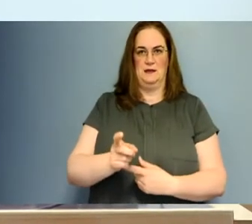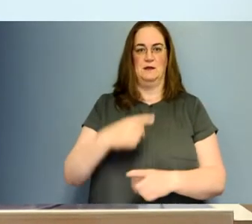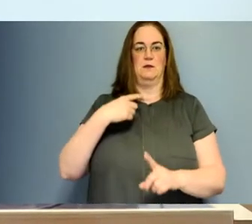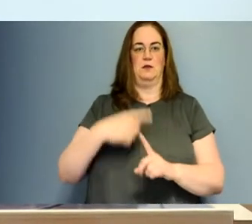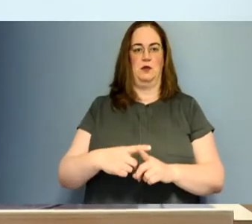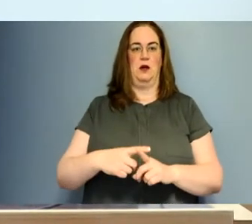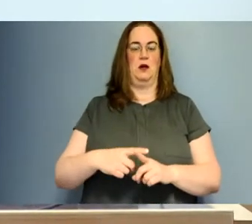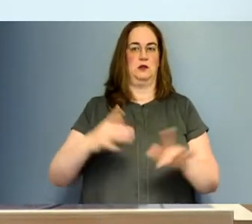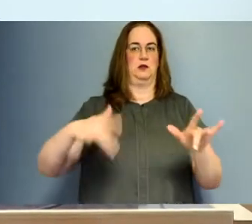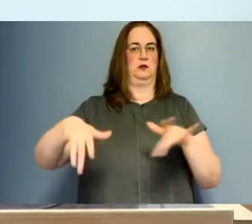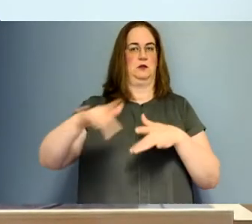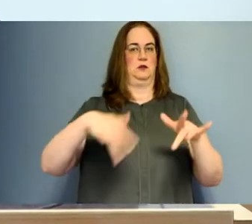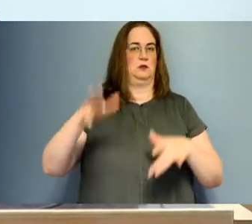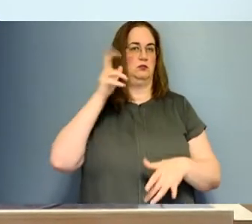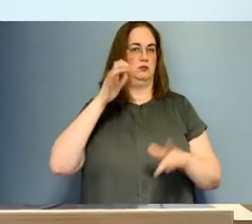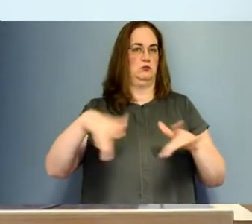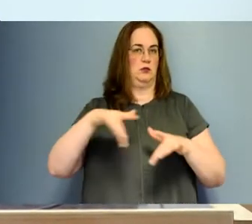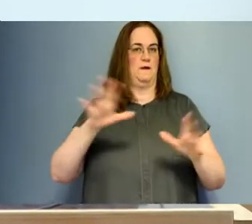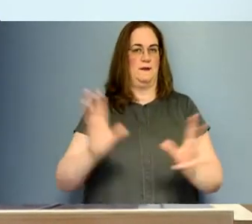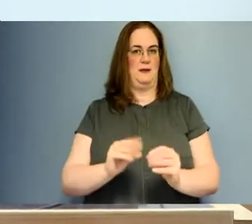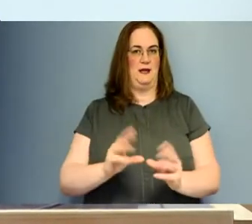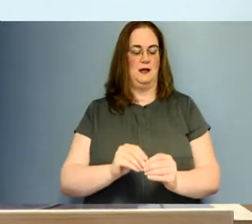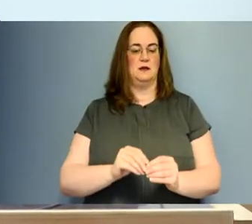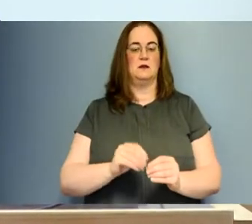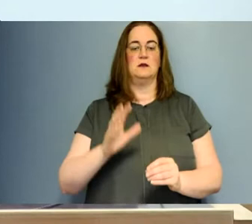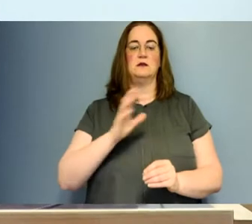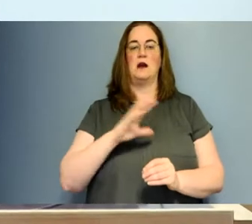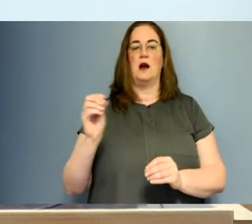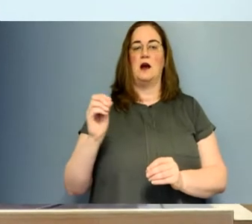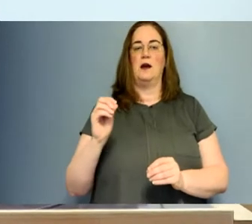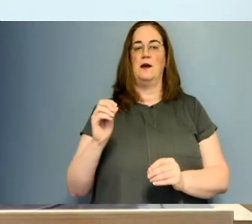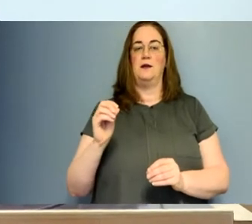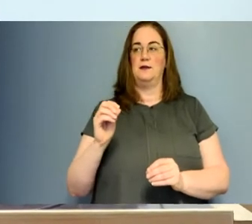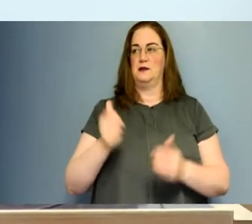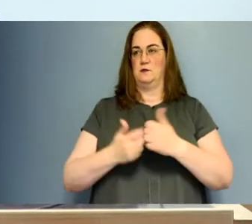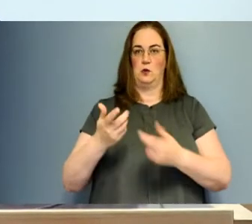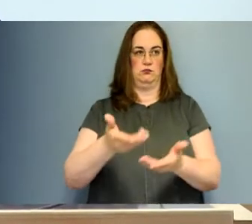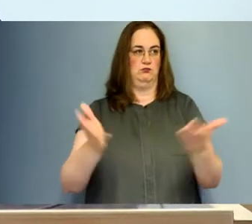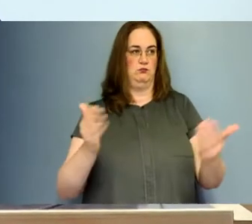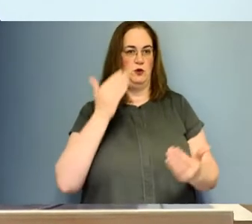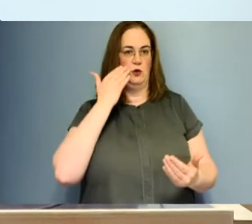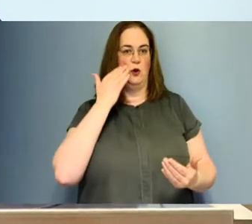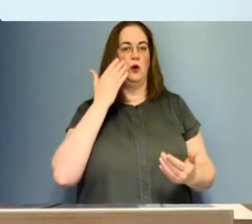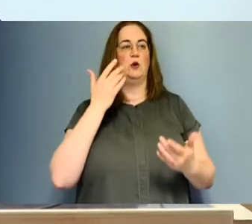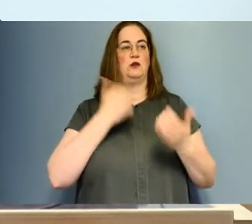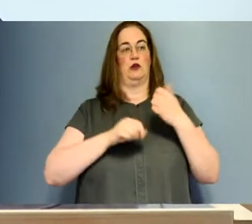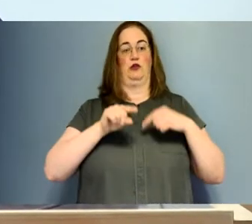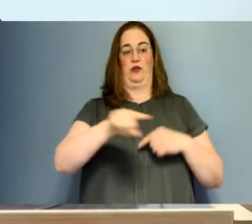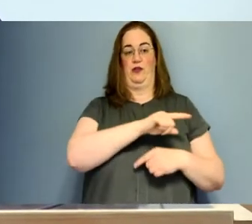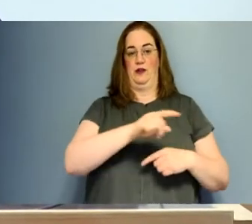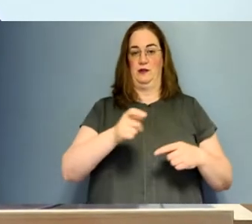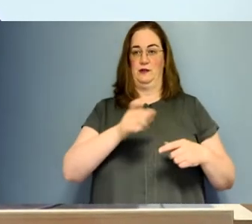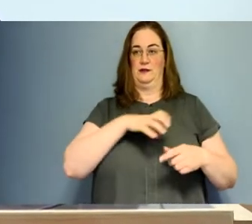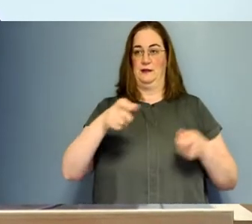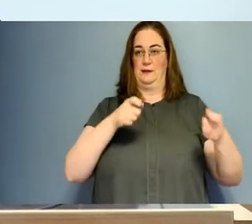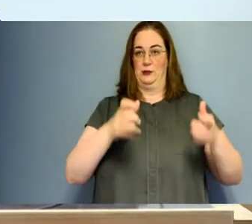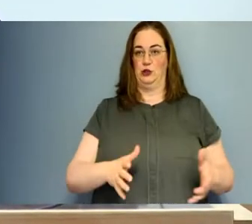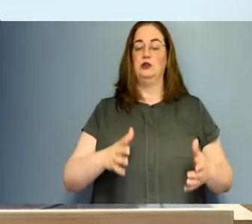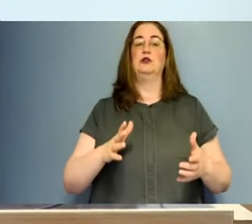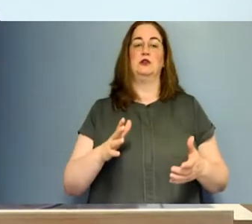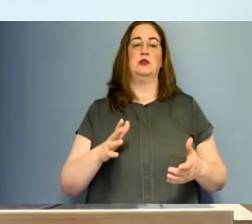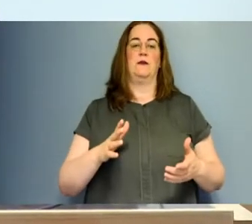as audio recordings of the meetings. And as most folks know, it was under this administration